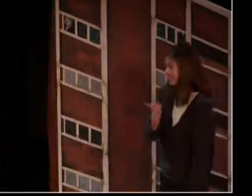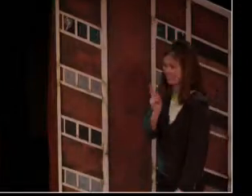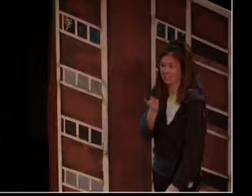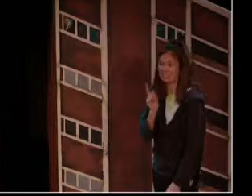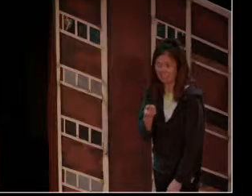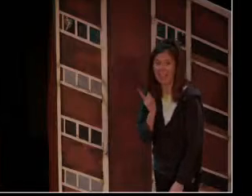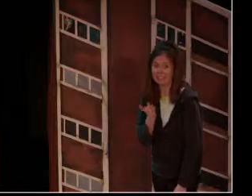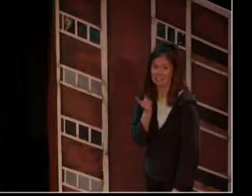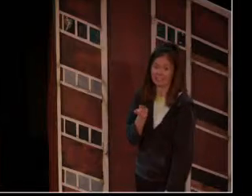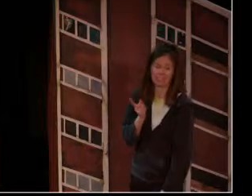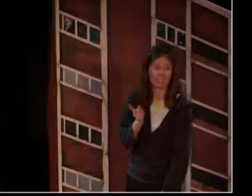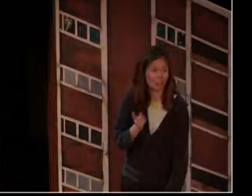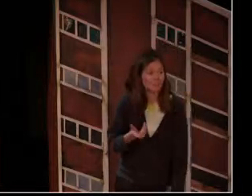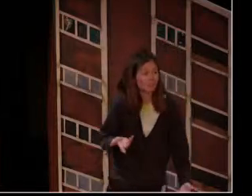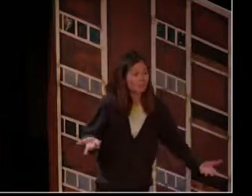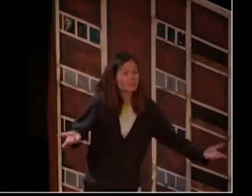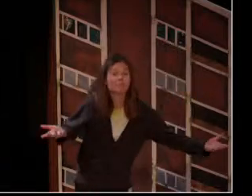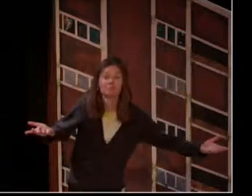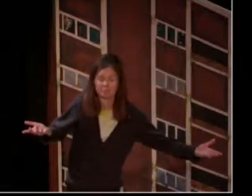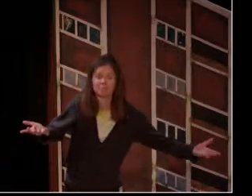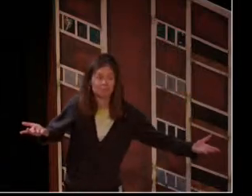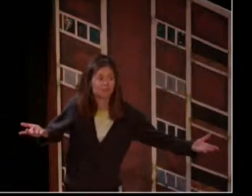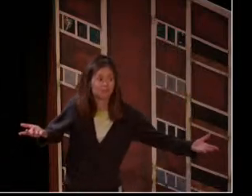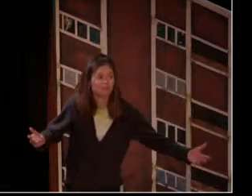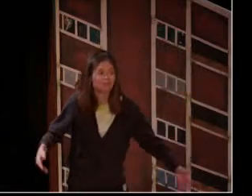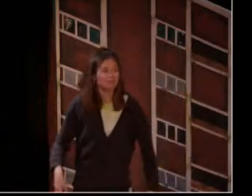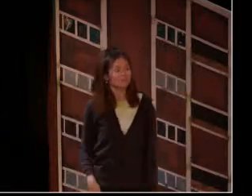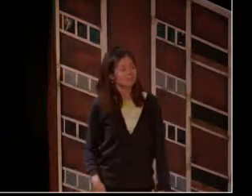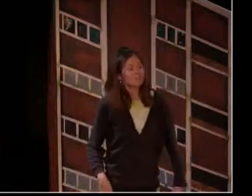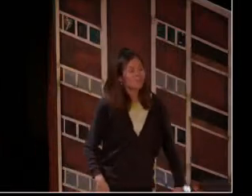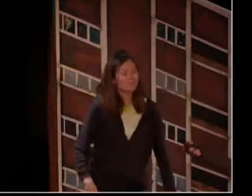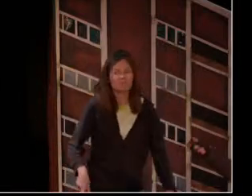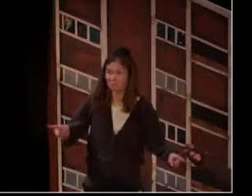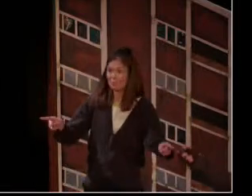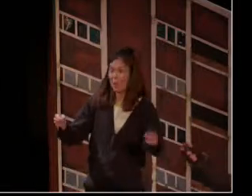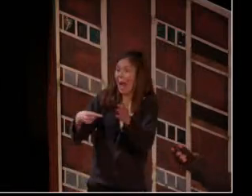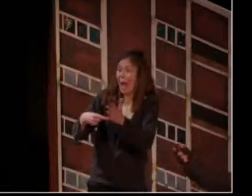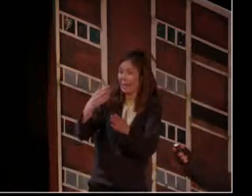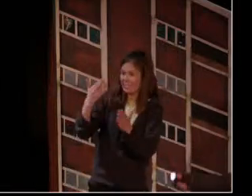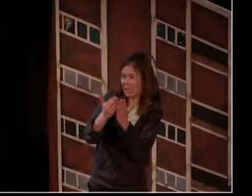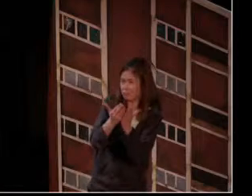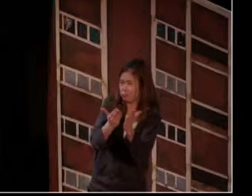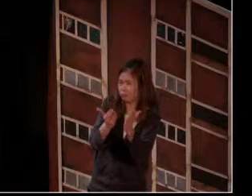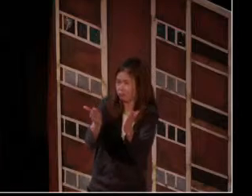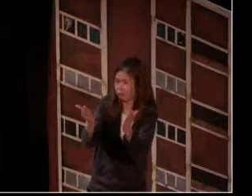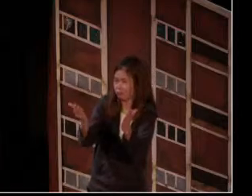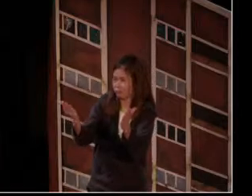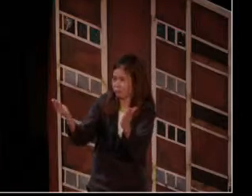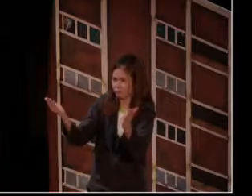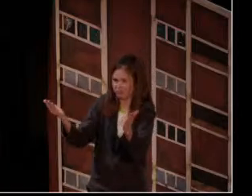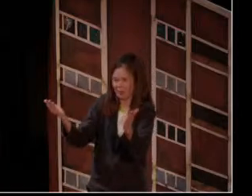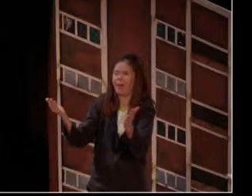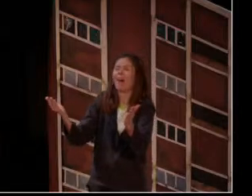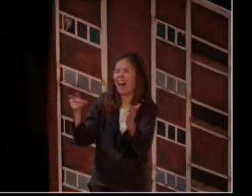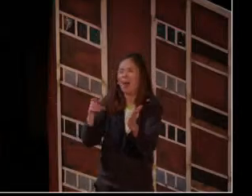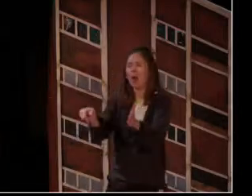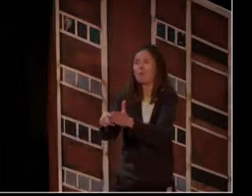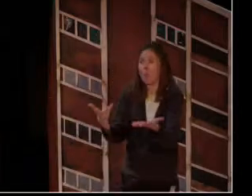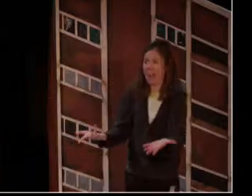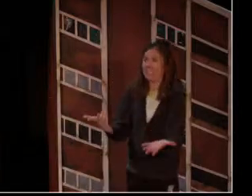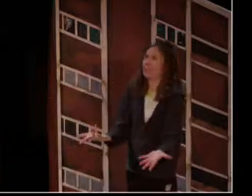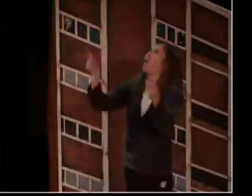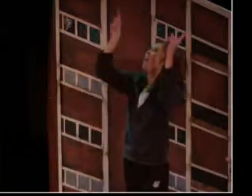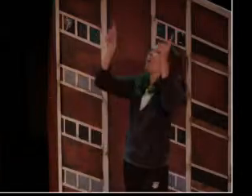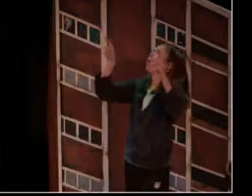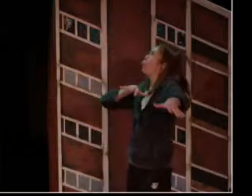Would anyone except them boil brains of 19 or 22 hunting this weather? They have scared